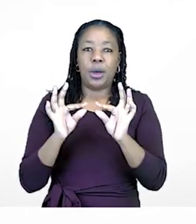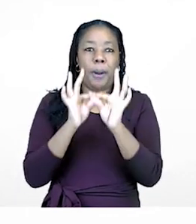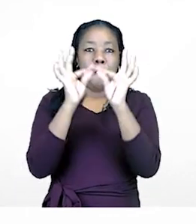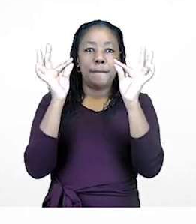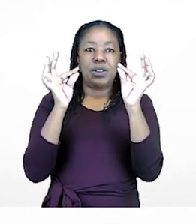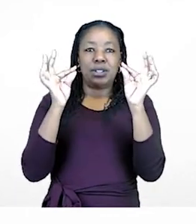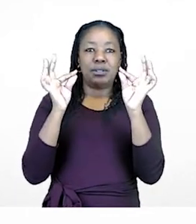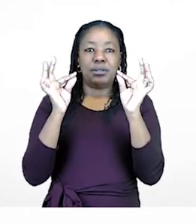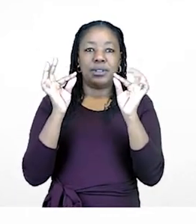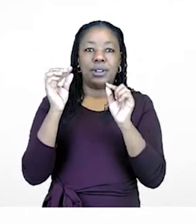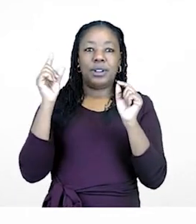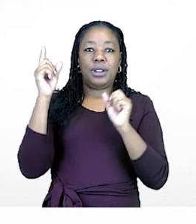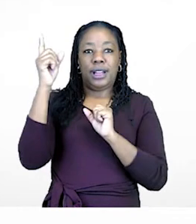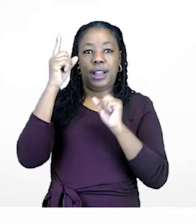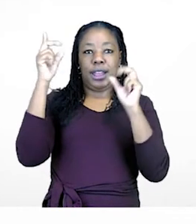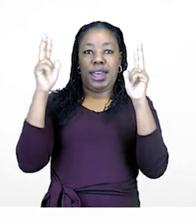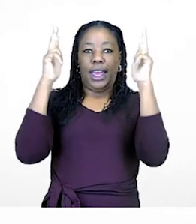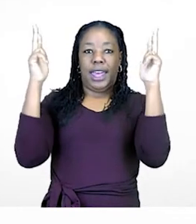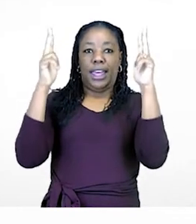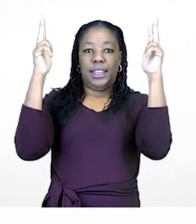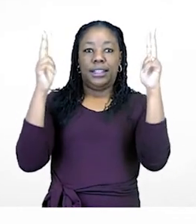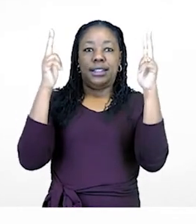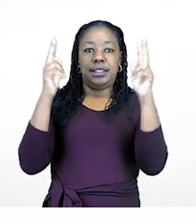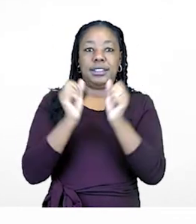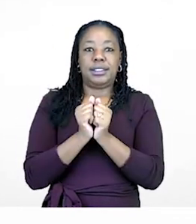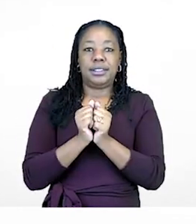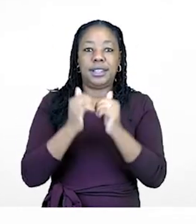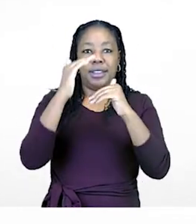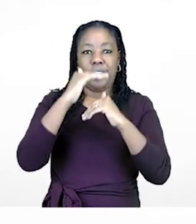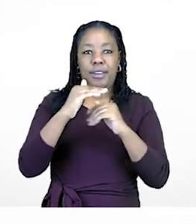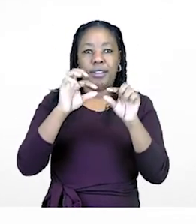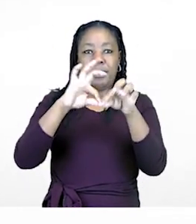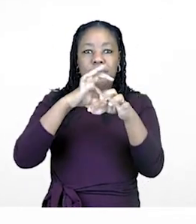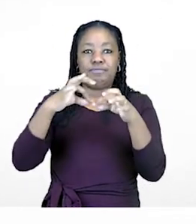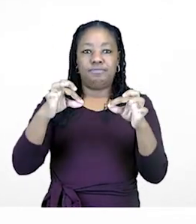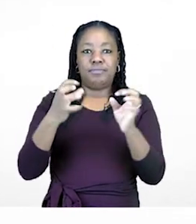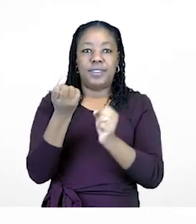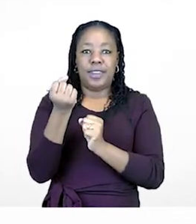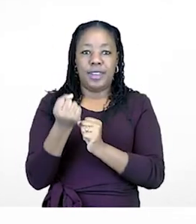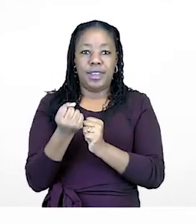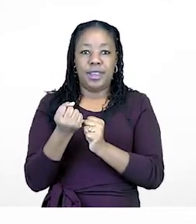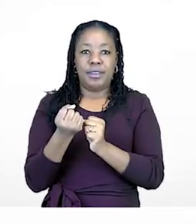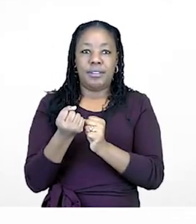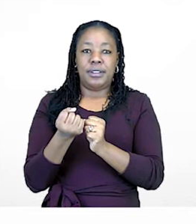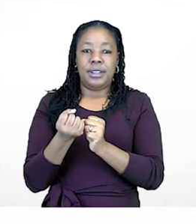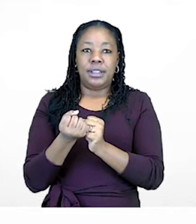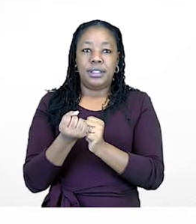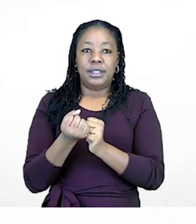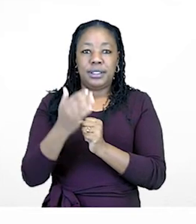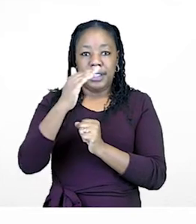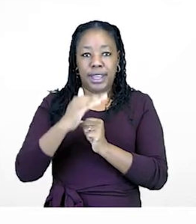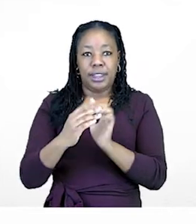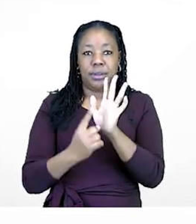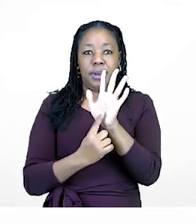singing. The box below that one has presents. And the last box has